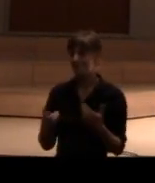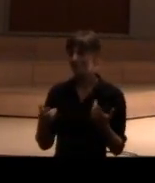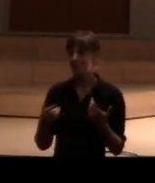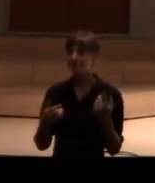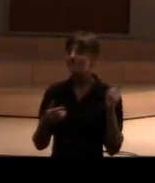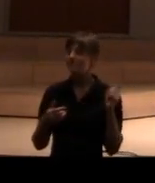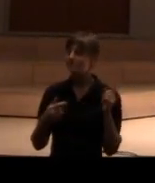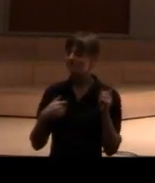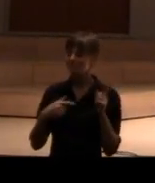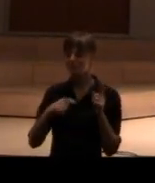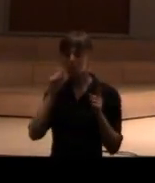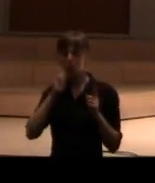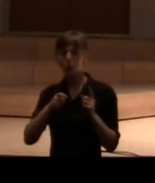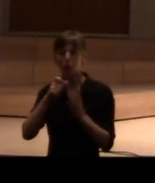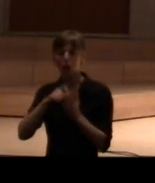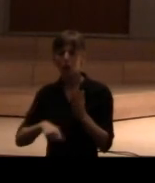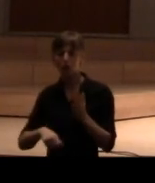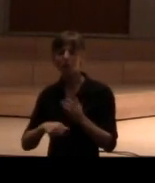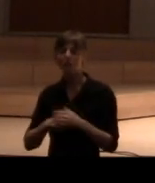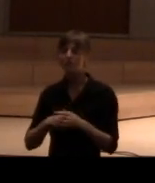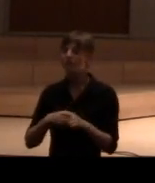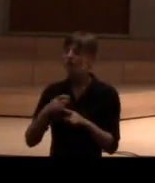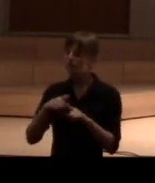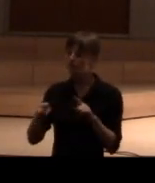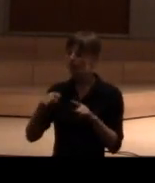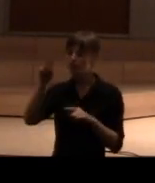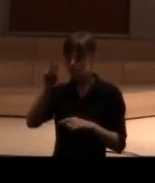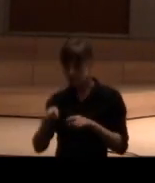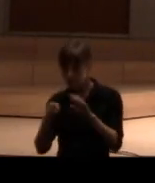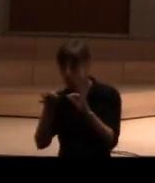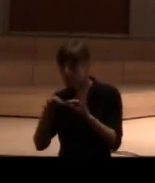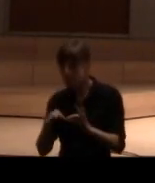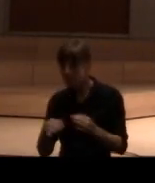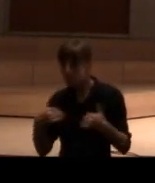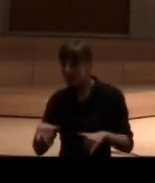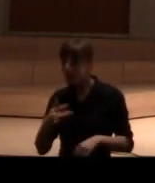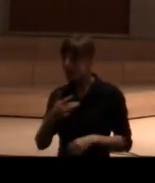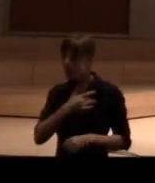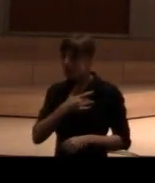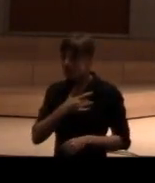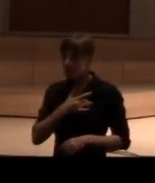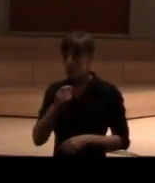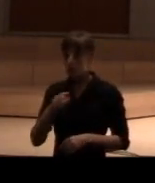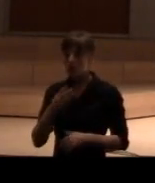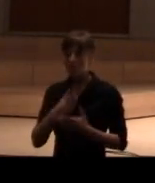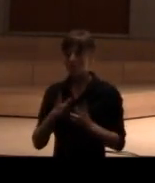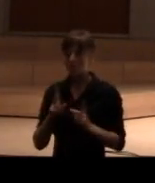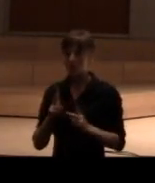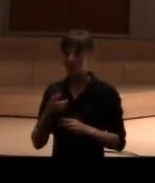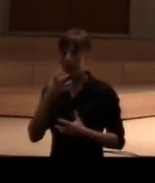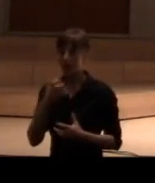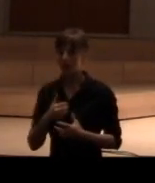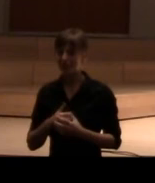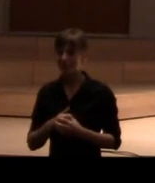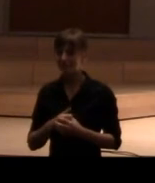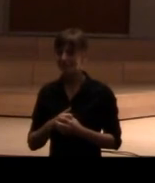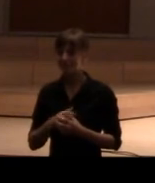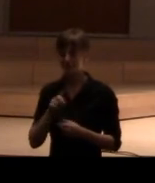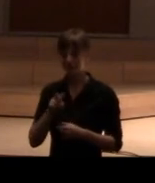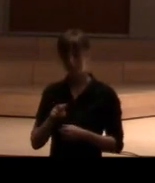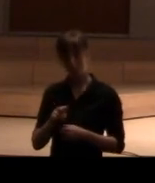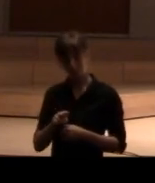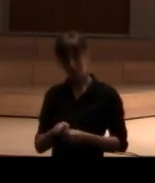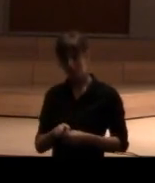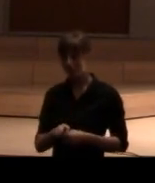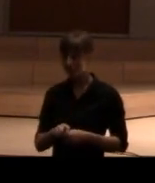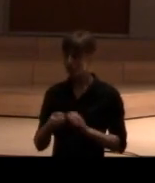these comments how what I had written about had touched a chord, or how it had made people angry, And I think that showed me, really, this